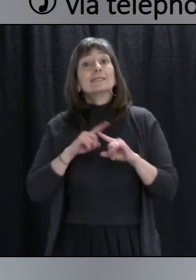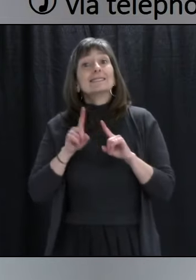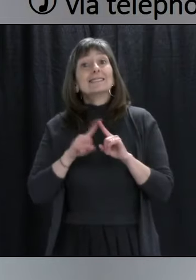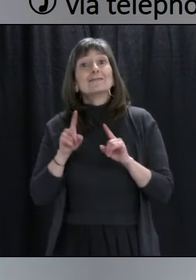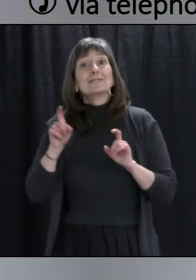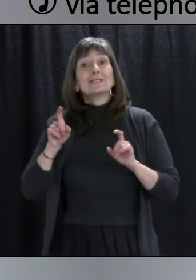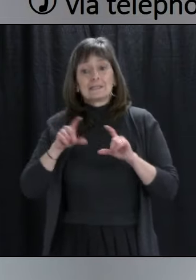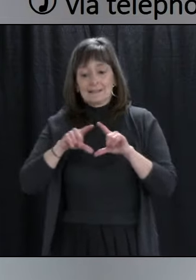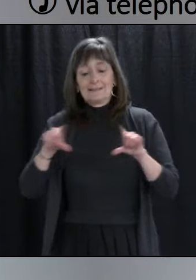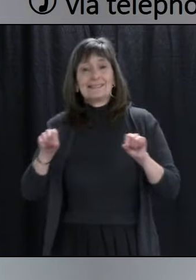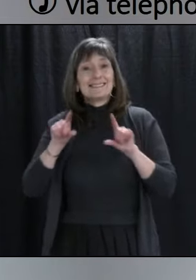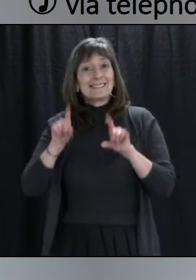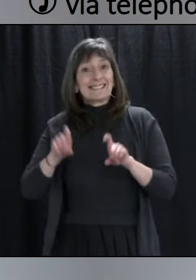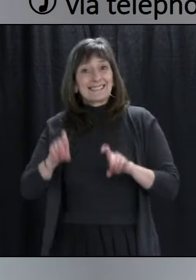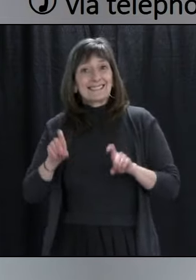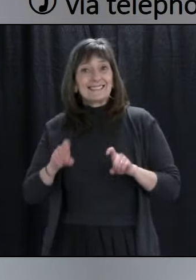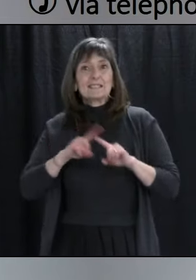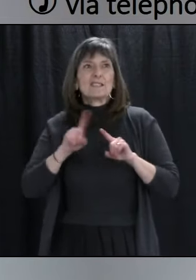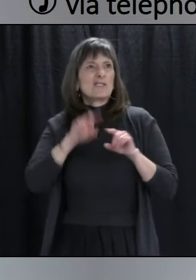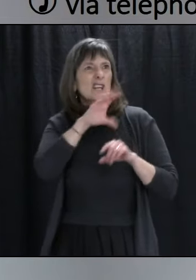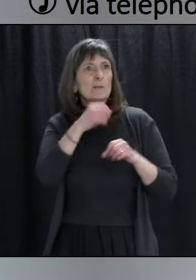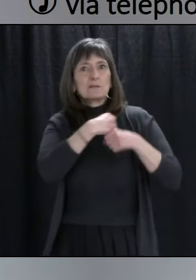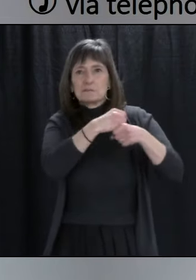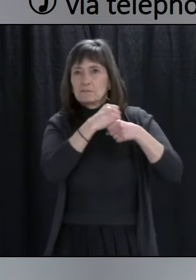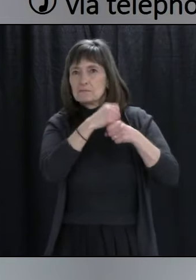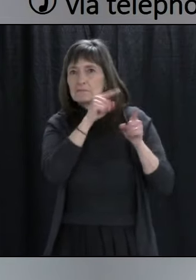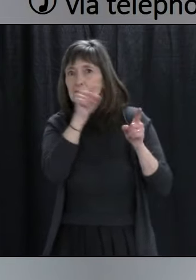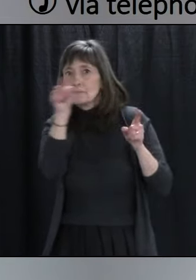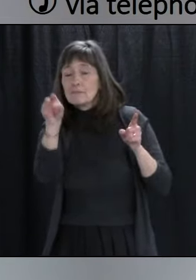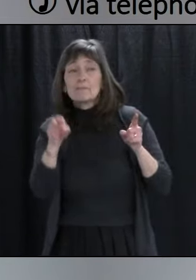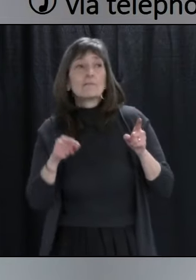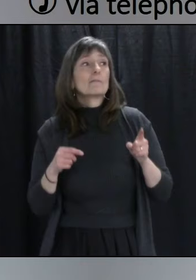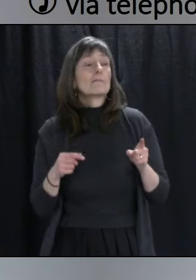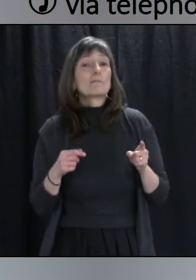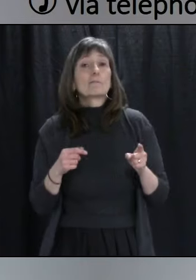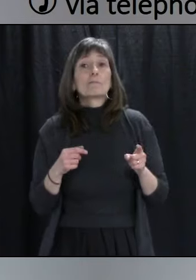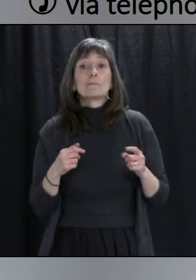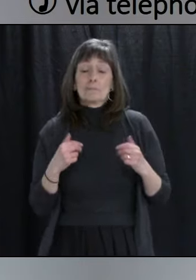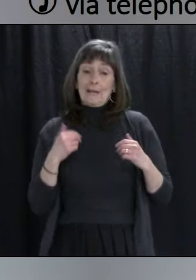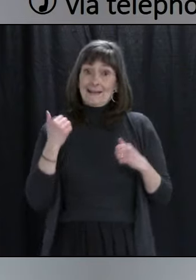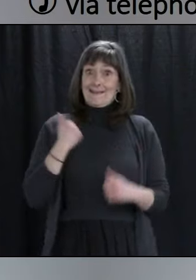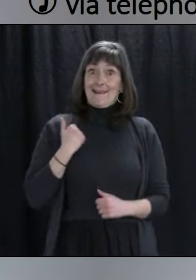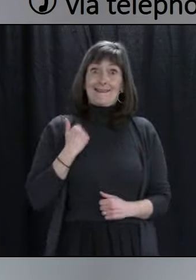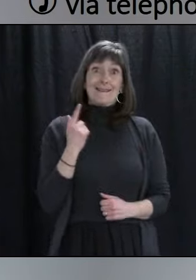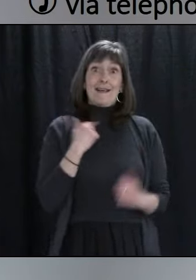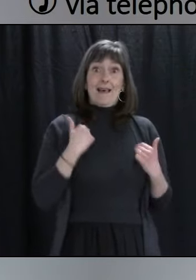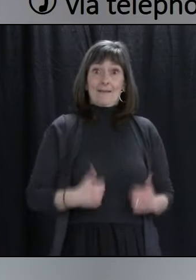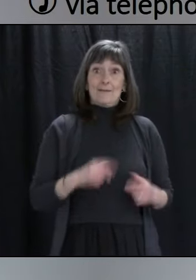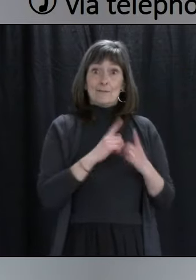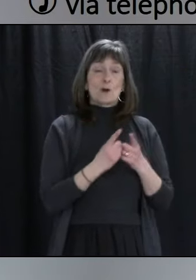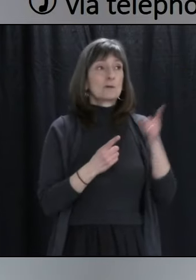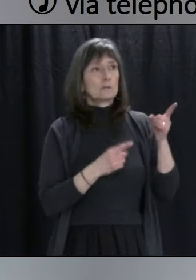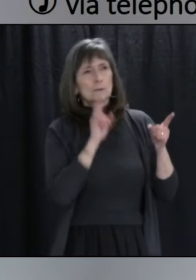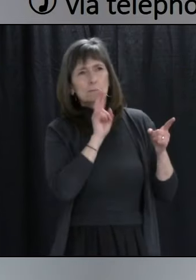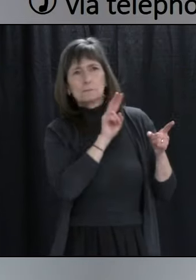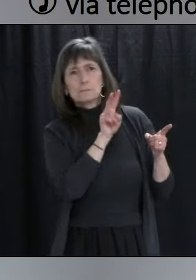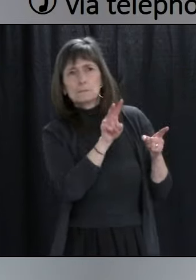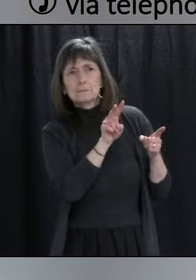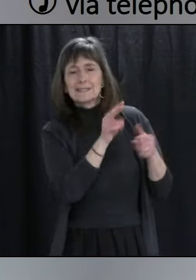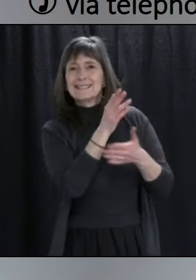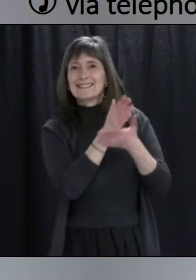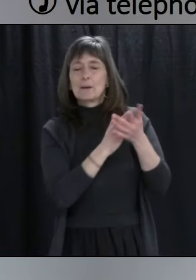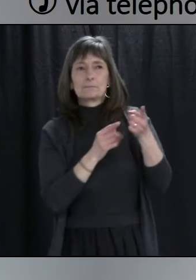being marketed by a variety of manufacturers. Health Canada is looking at those because, quite frankly, some of them are not